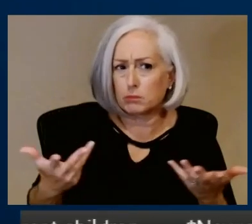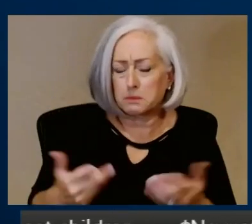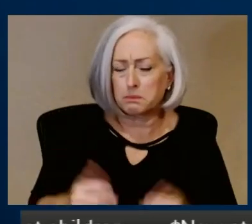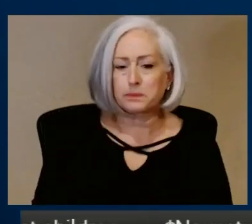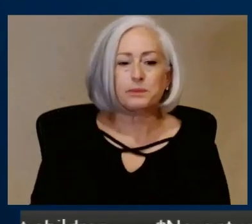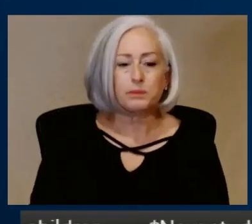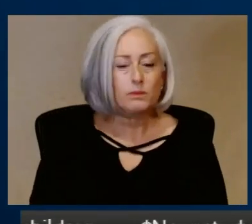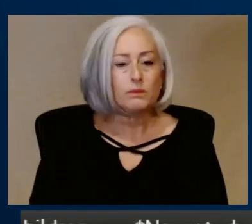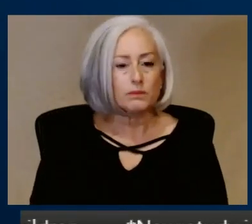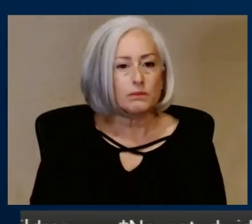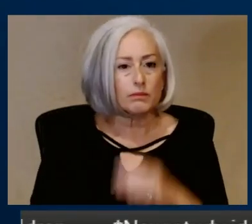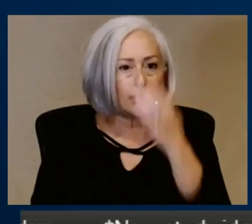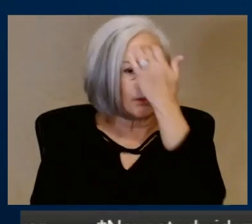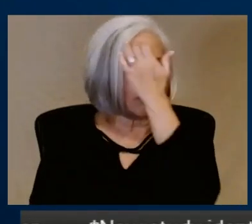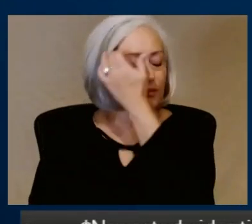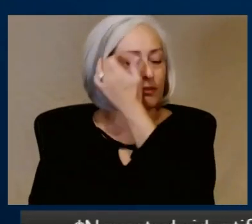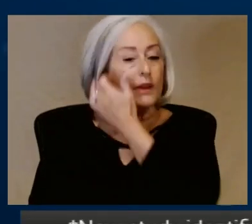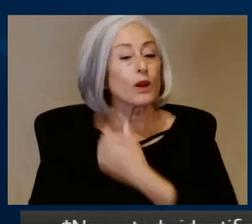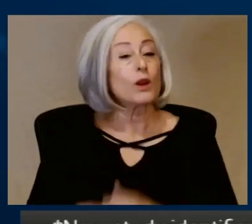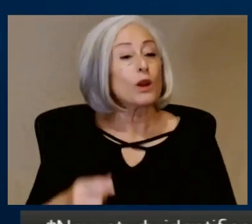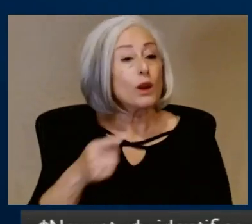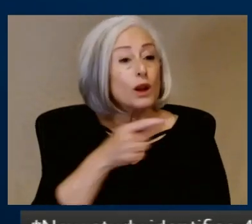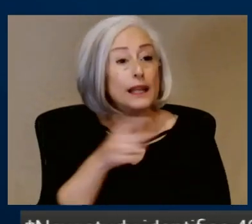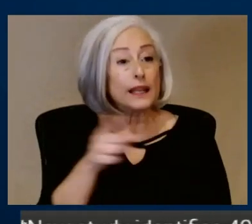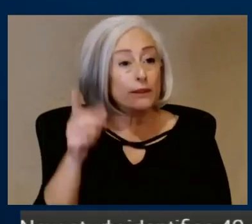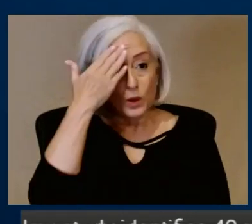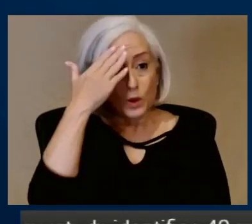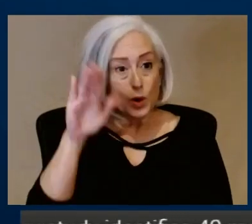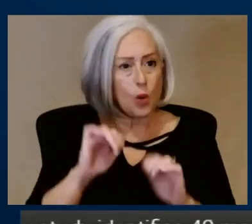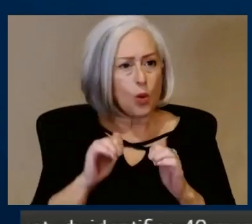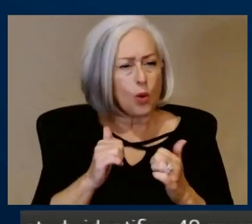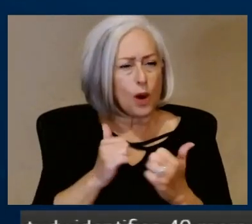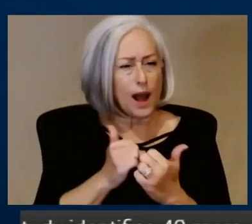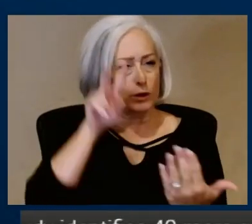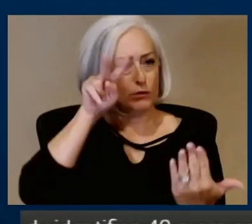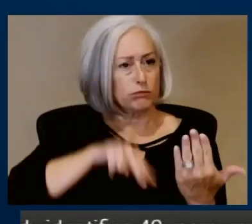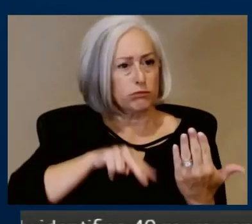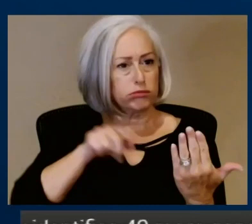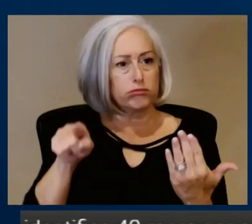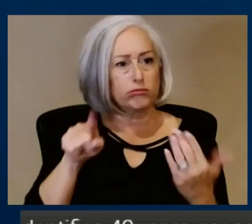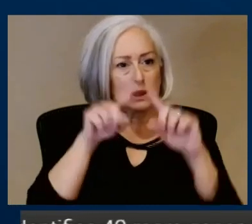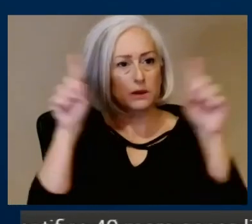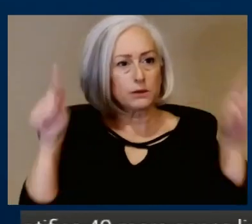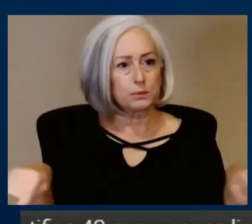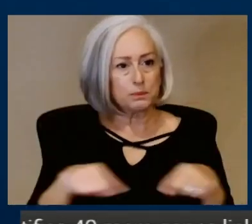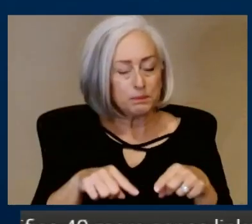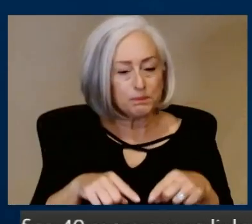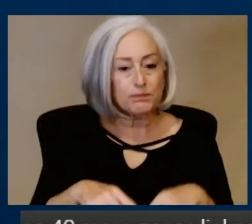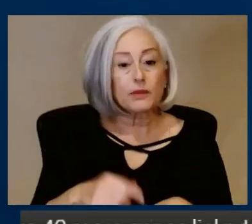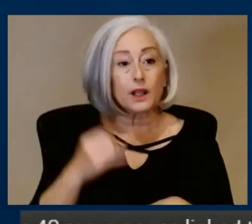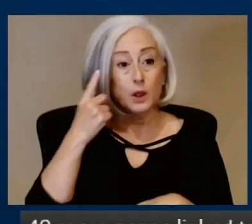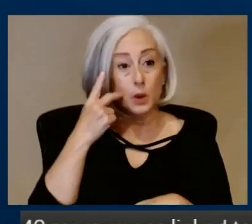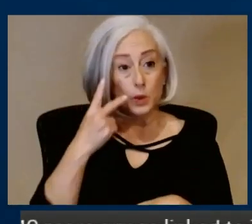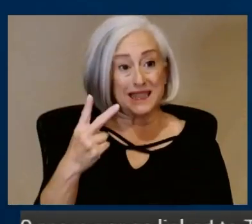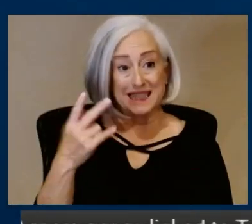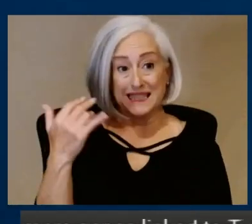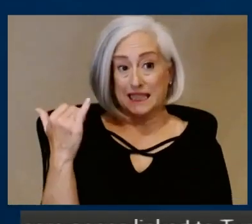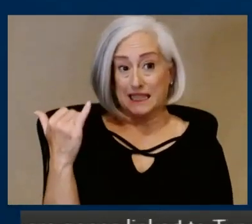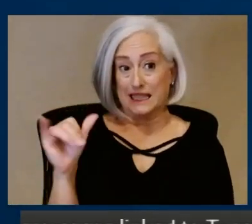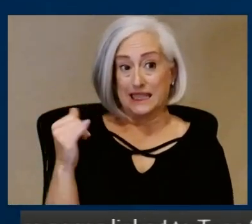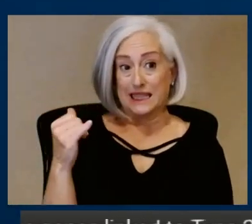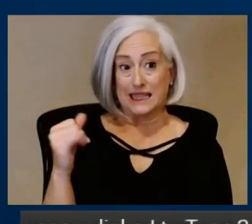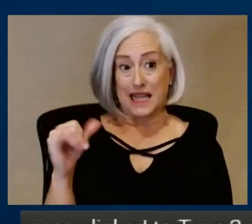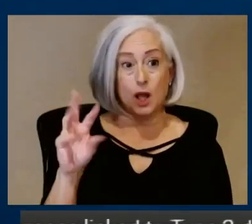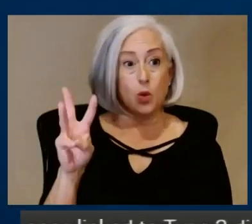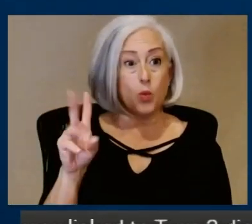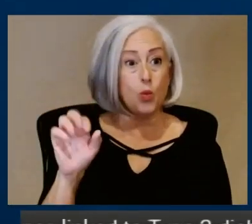So for those who may be unfamiliar with how to read the chart like this, anywhere that you see a yellow watershed, what